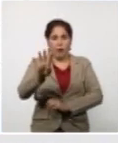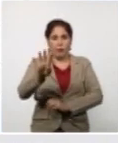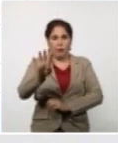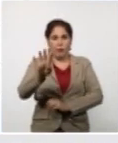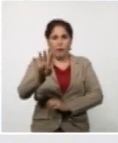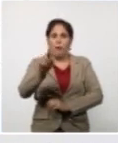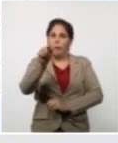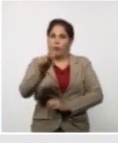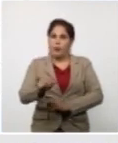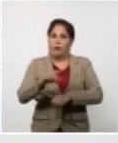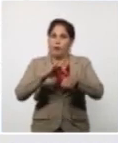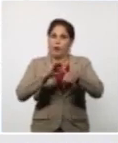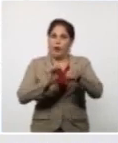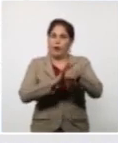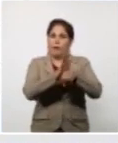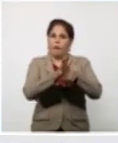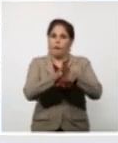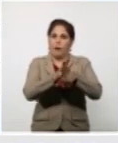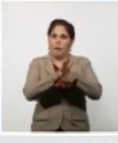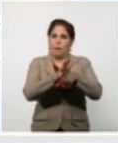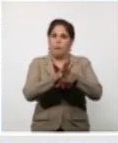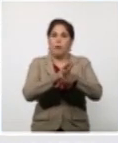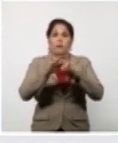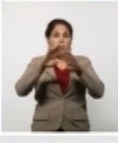there were